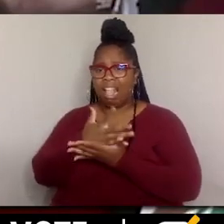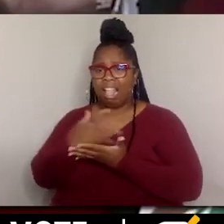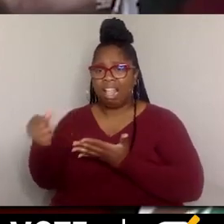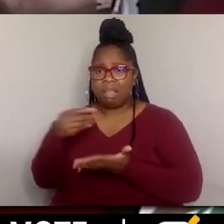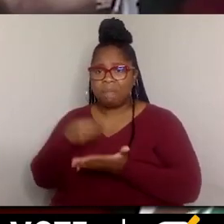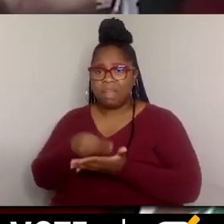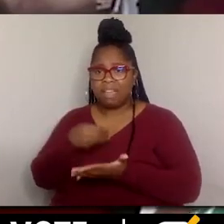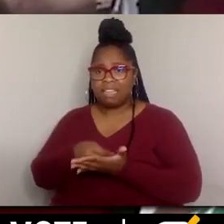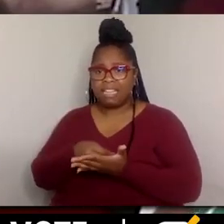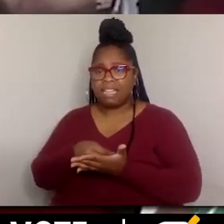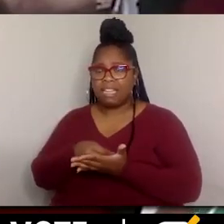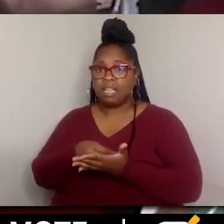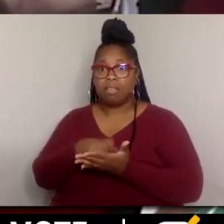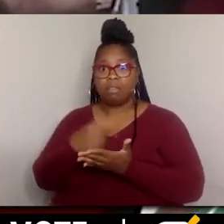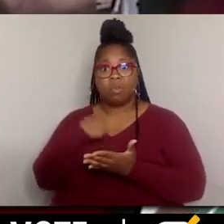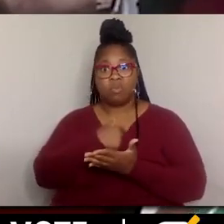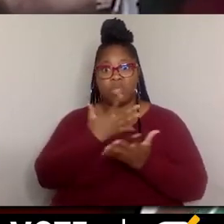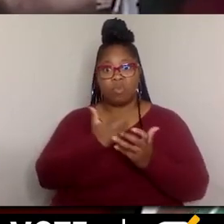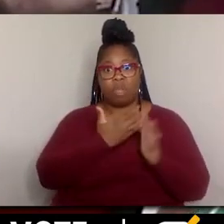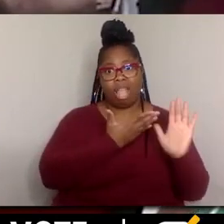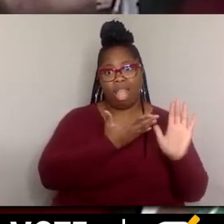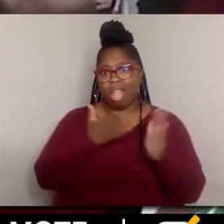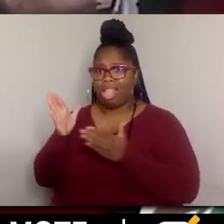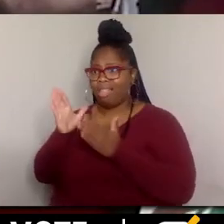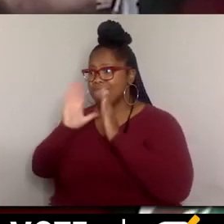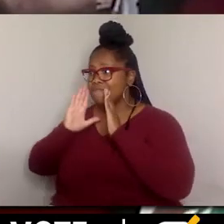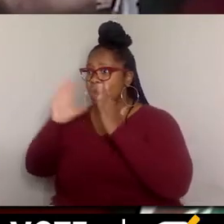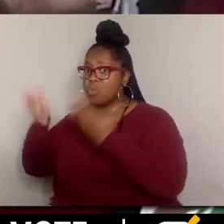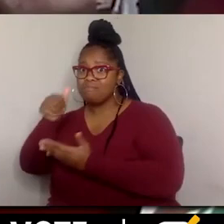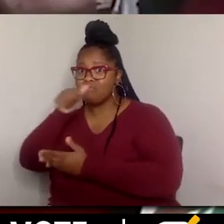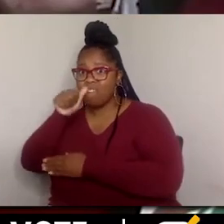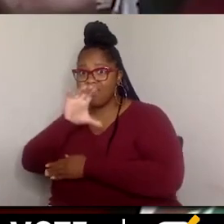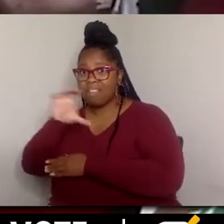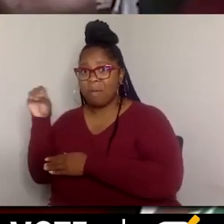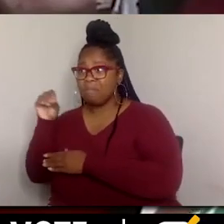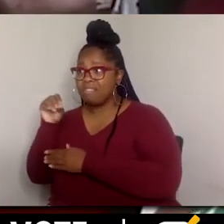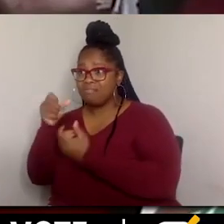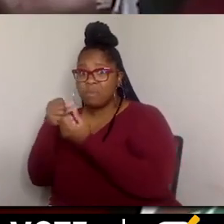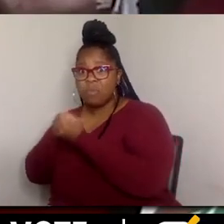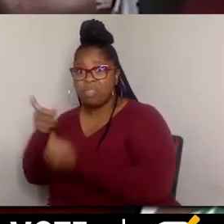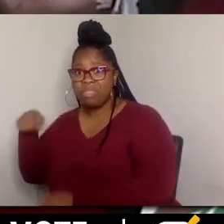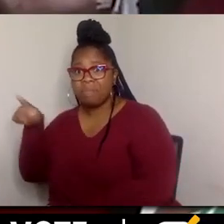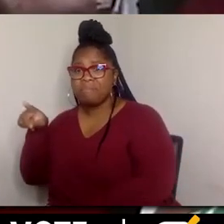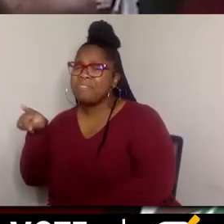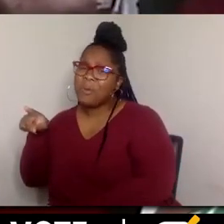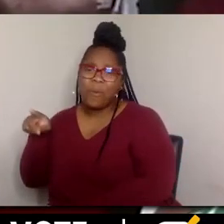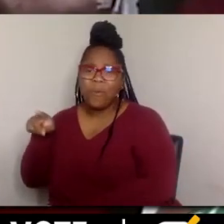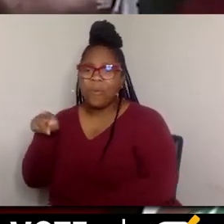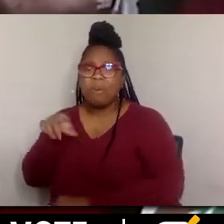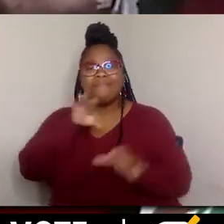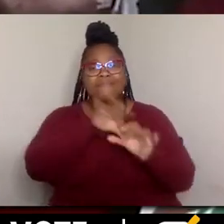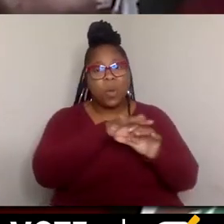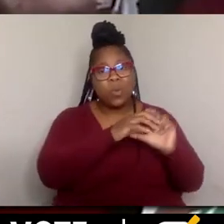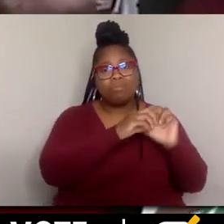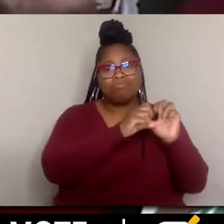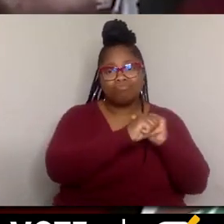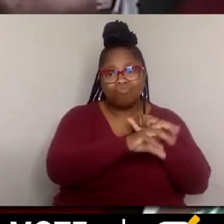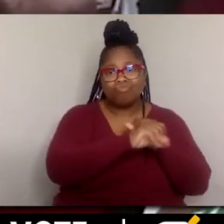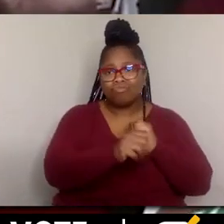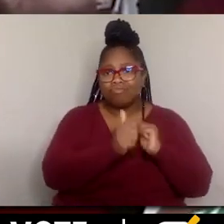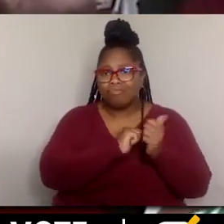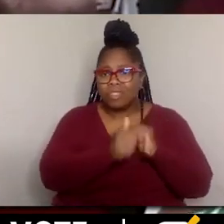board tilted toward the privatizers. Vote and campaign for Scott Schmirelson and